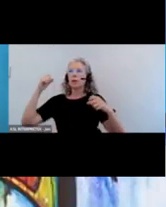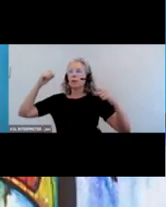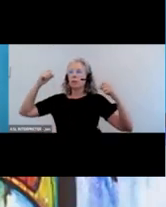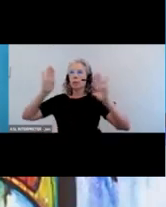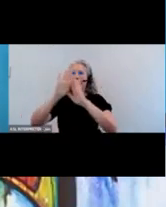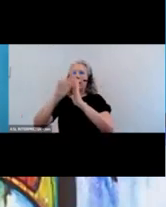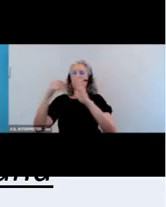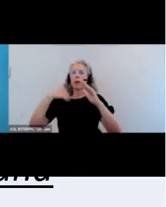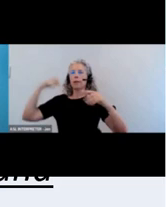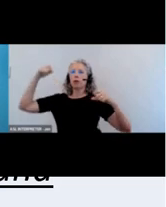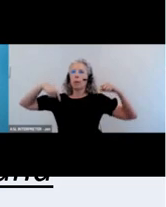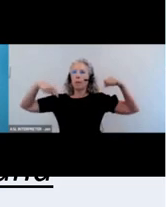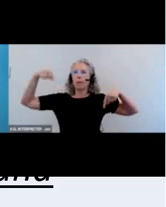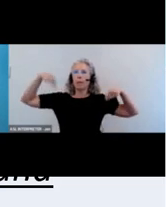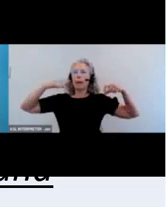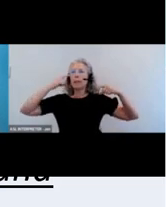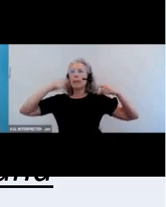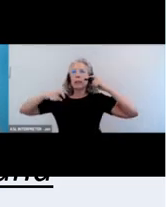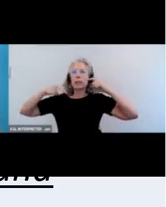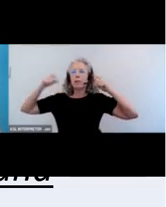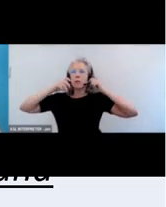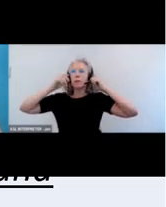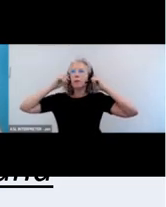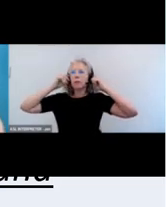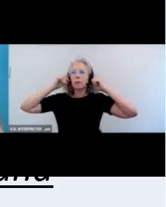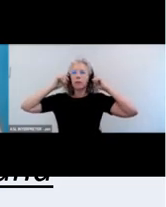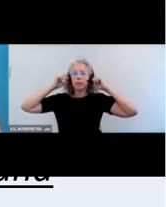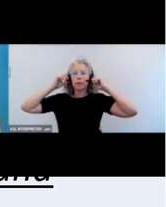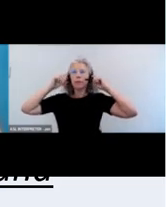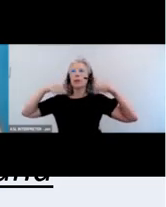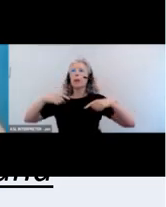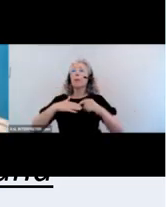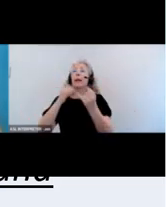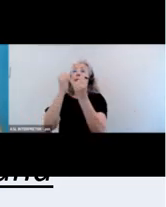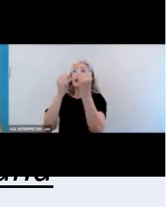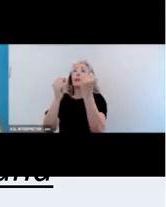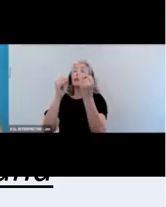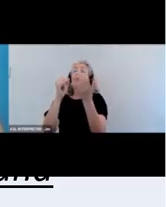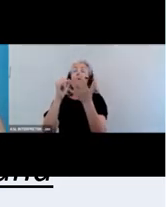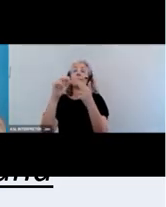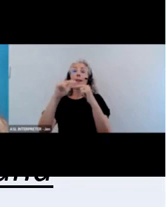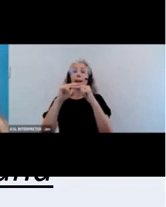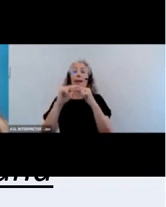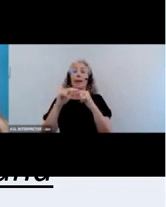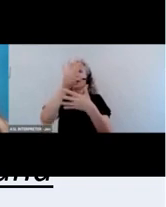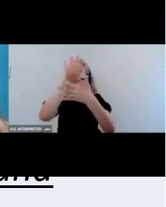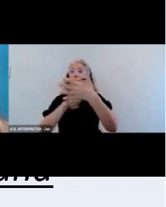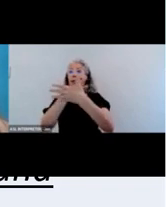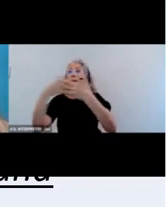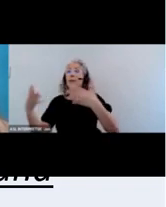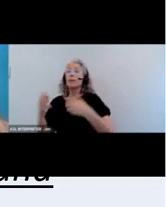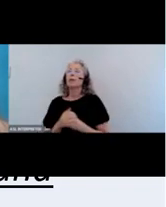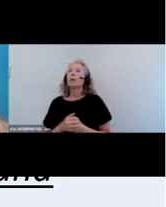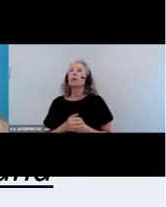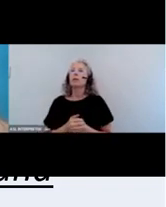background. So this page, and this is my last slide, is just kind of like what I find that